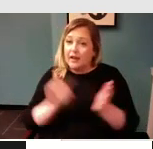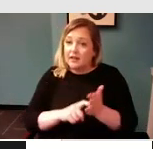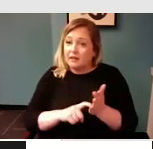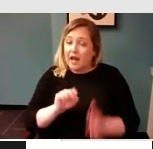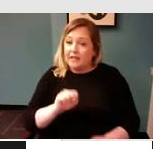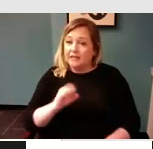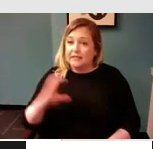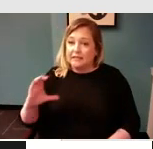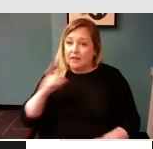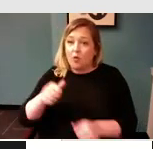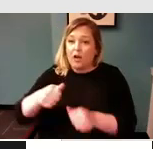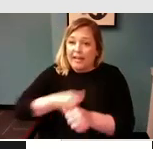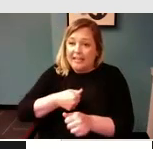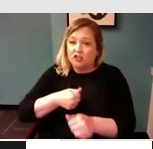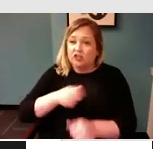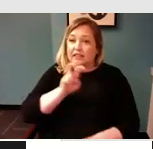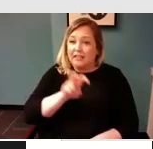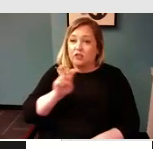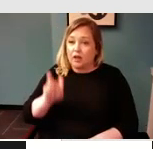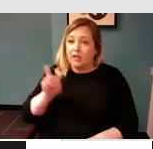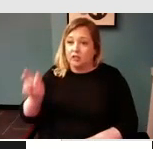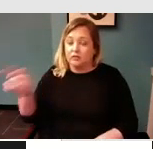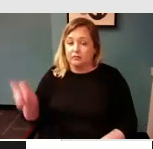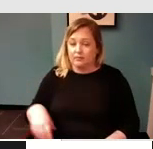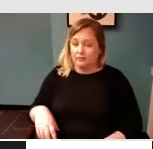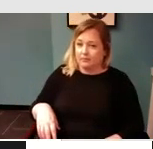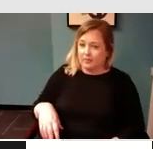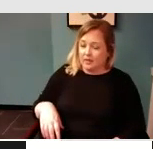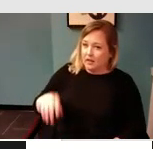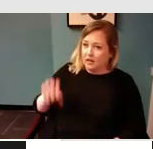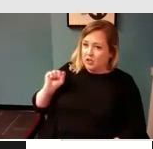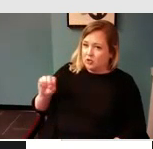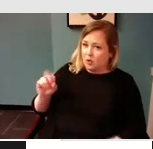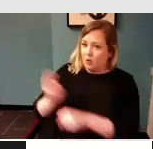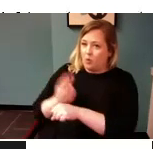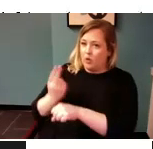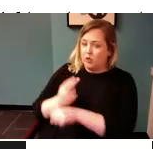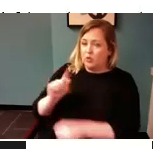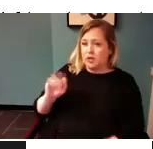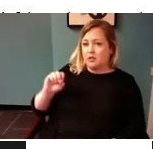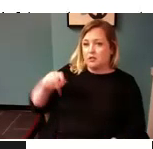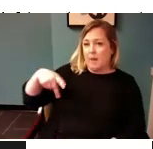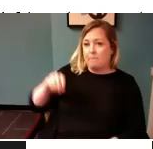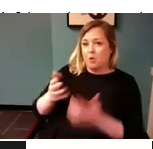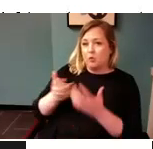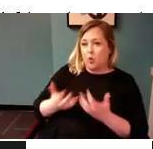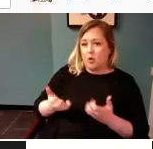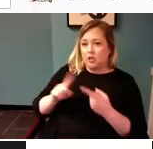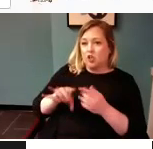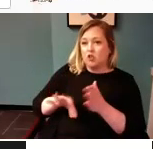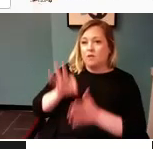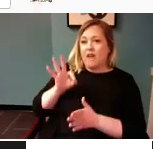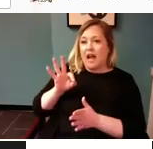make sense? We use topological sort to find all of our source nodes, and then we just flip